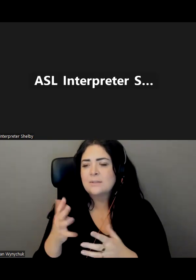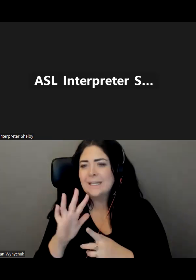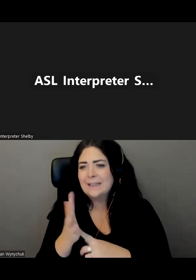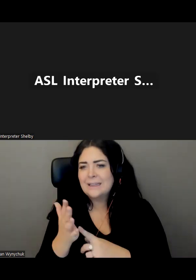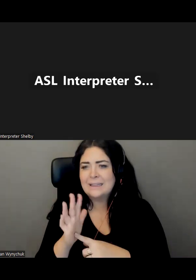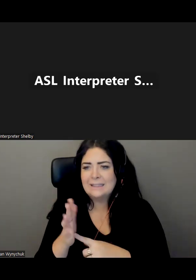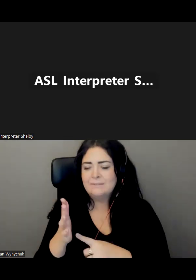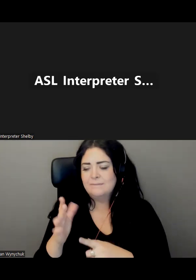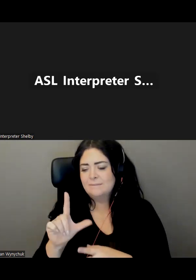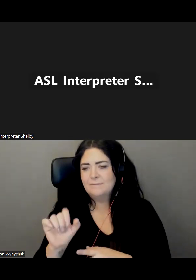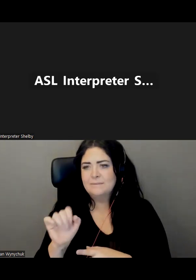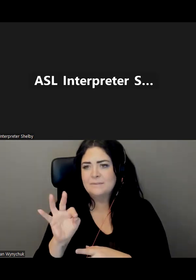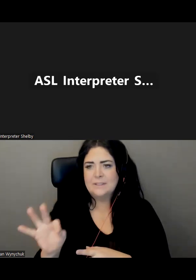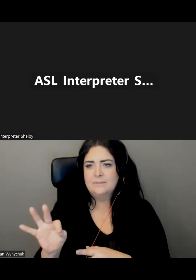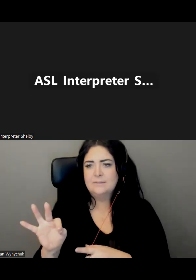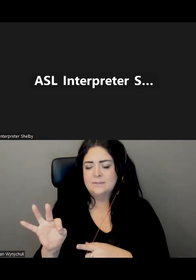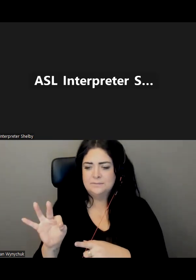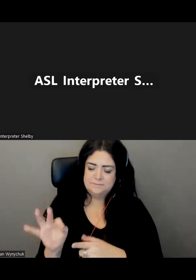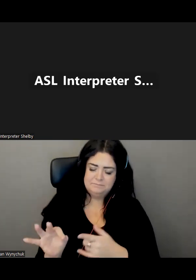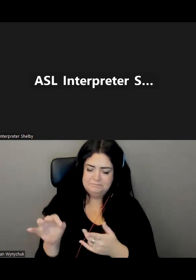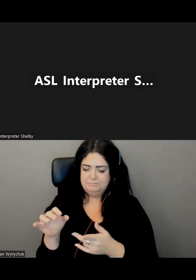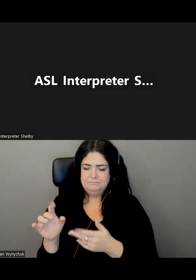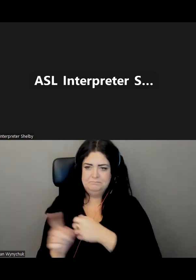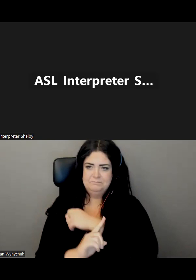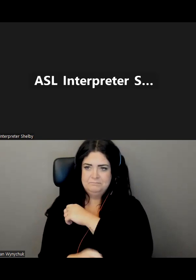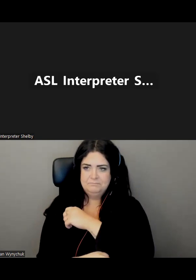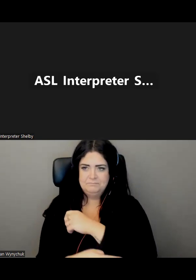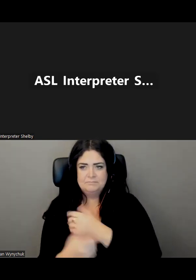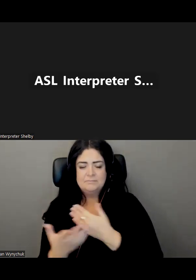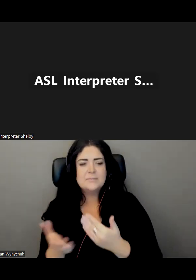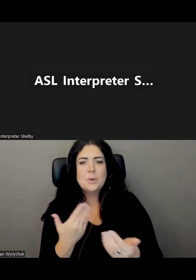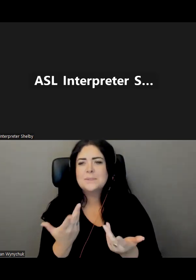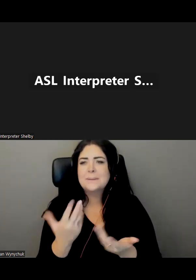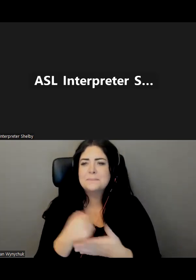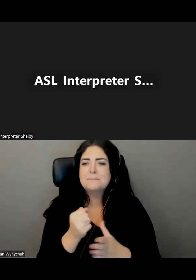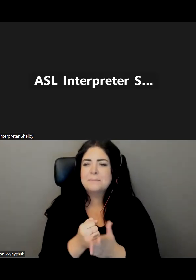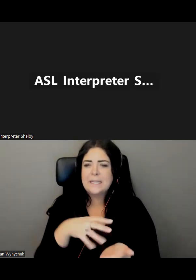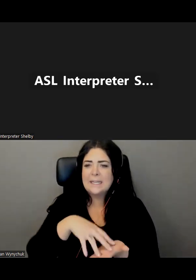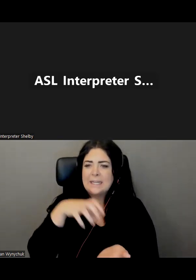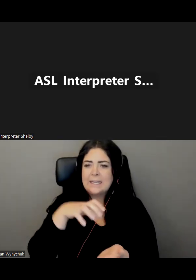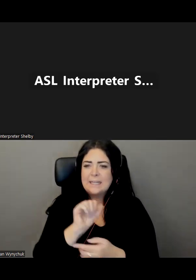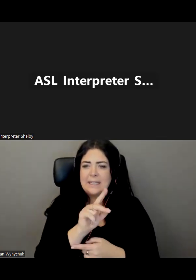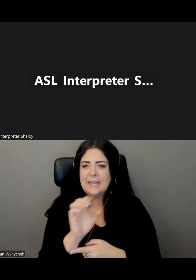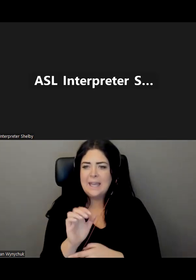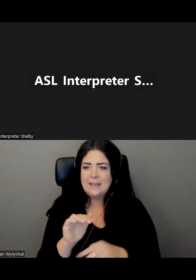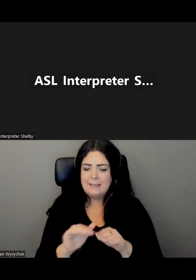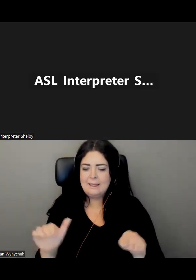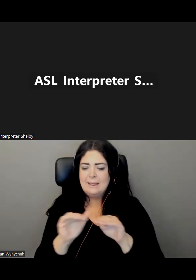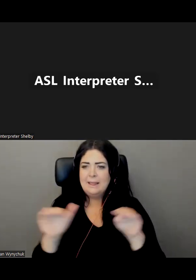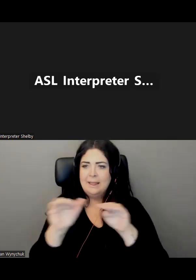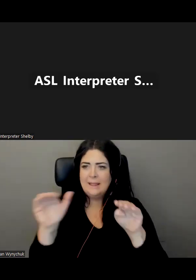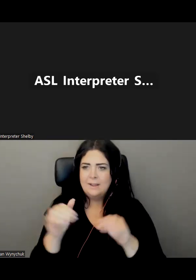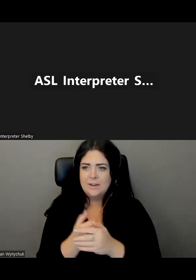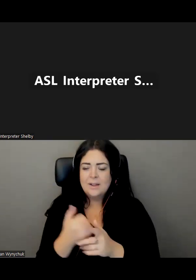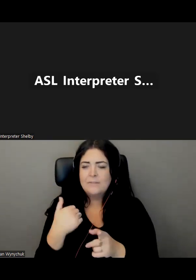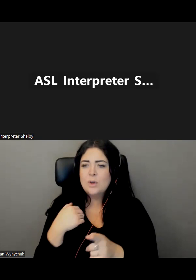well with it. So just having kind of like making a cake, it's almost like layering. And then when the time comes, if you have one of those turnable bins,